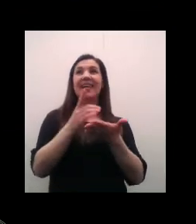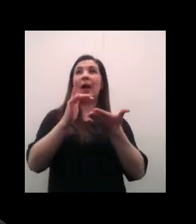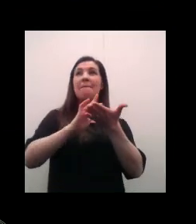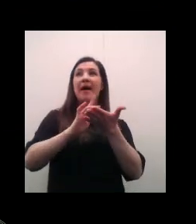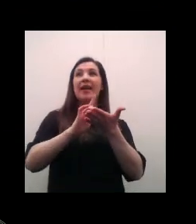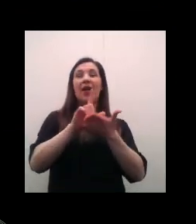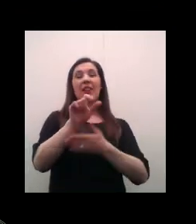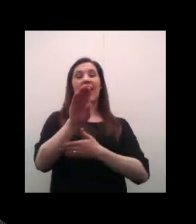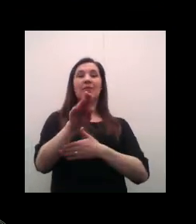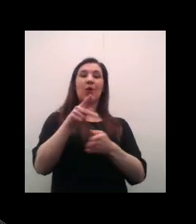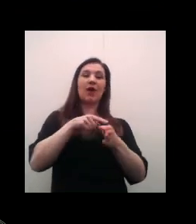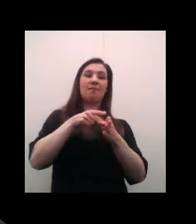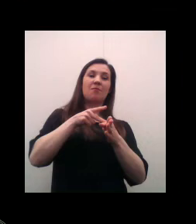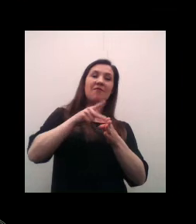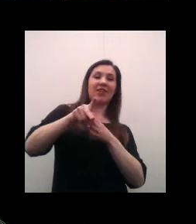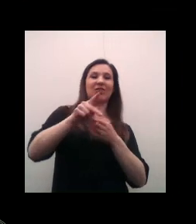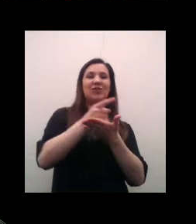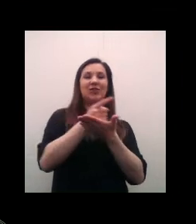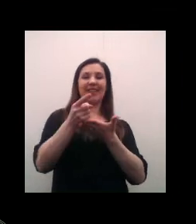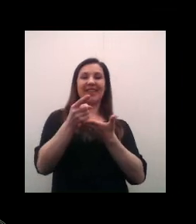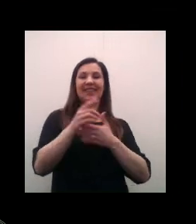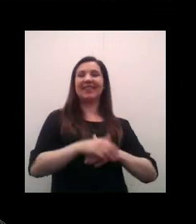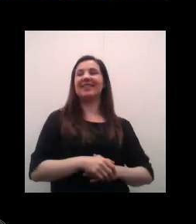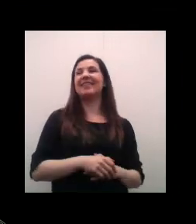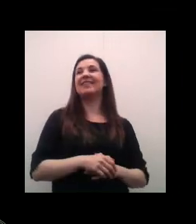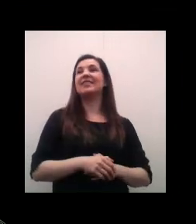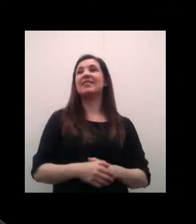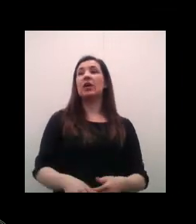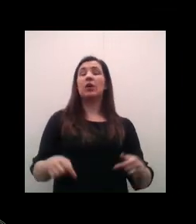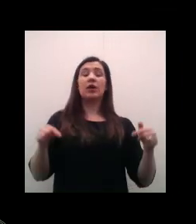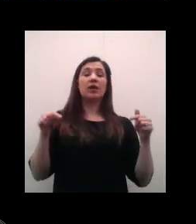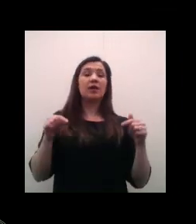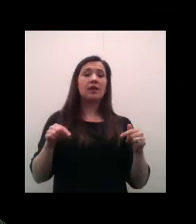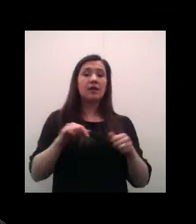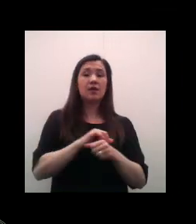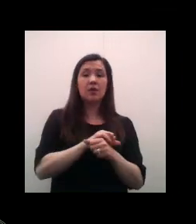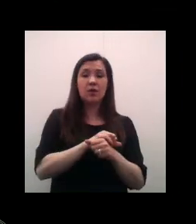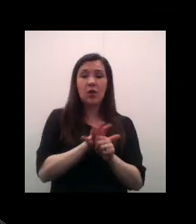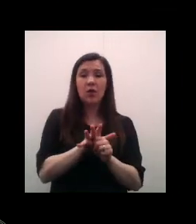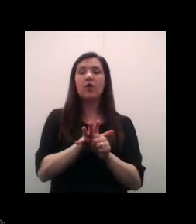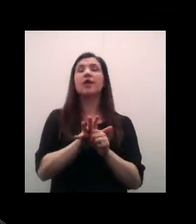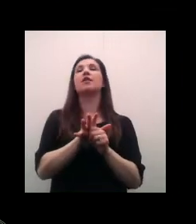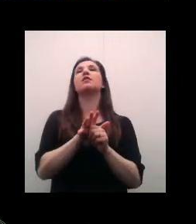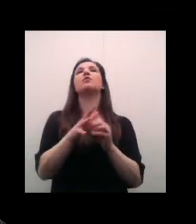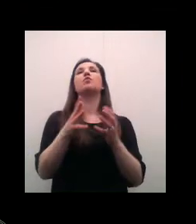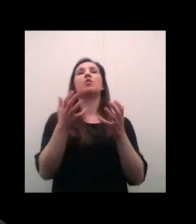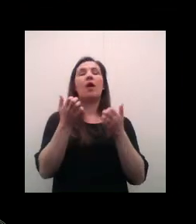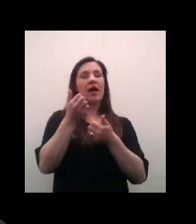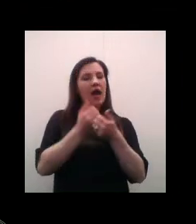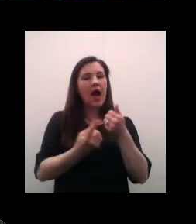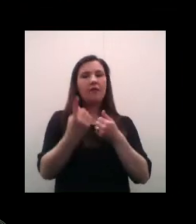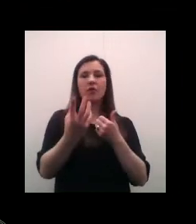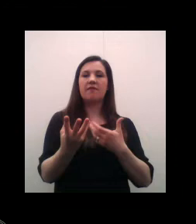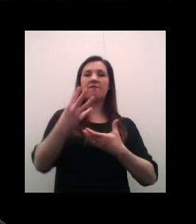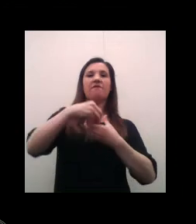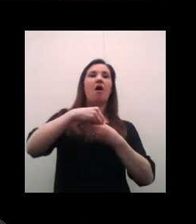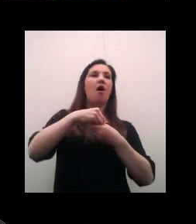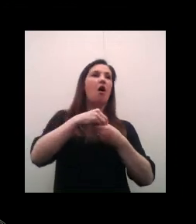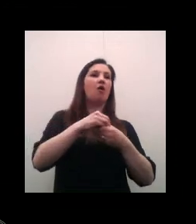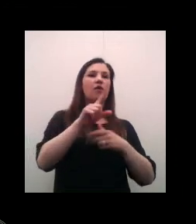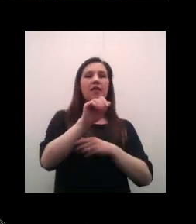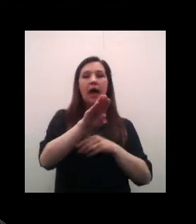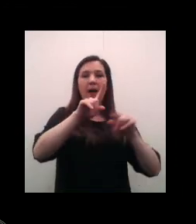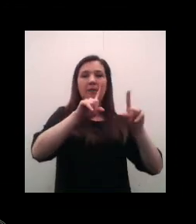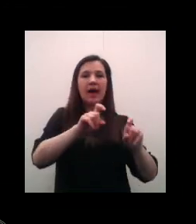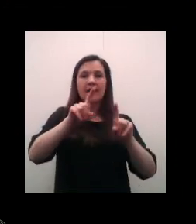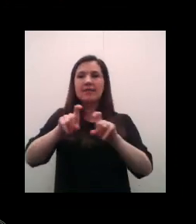Laboratory Professionals Week. And so during this time of COVID-19, we really want to take everybody involved with laboratory testing